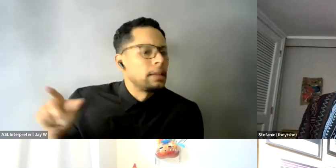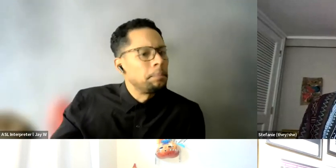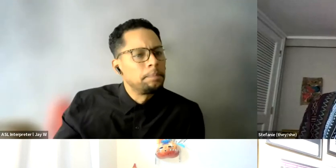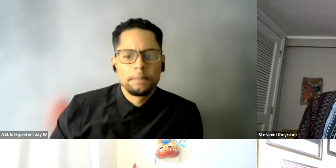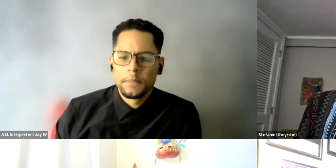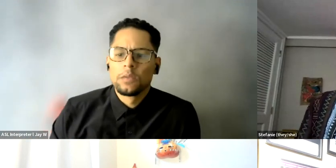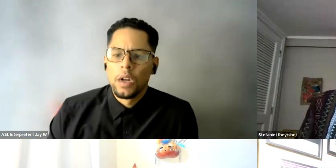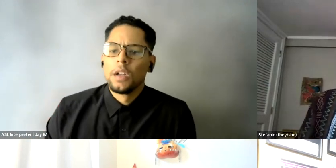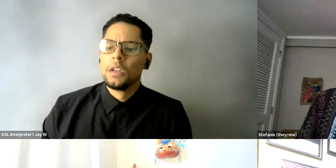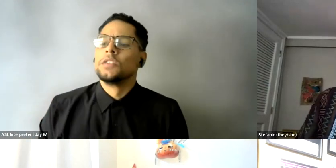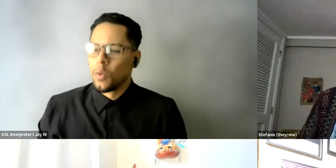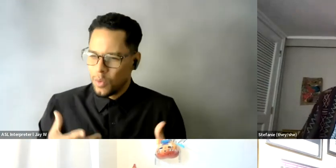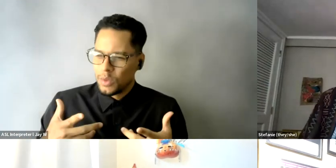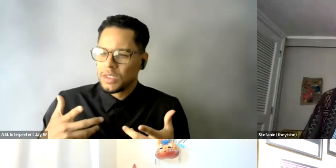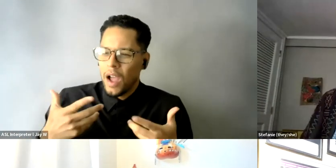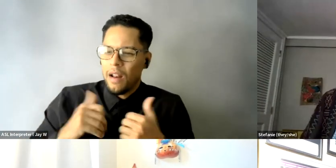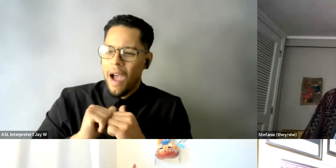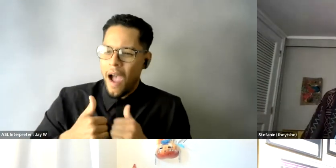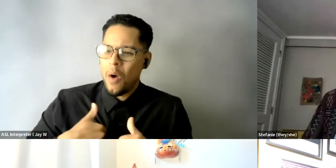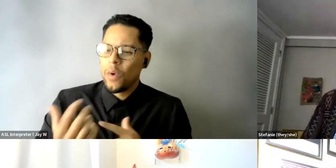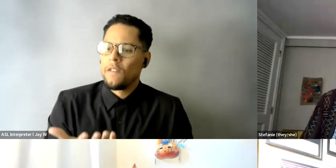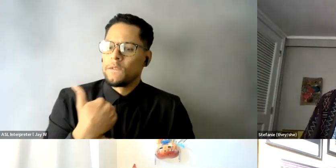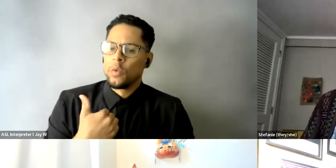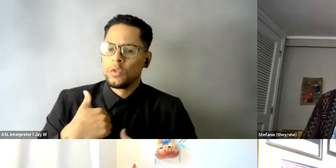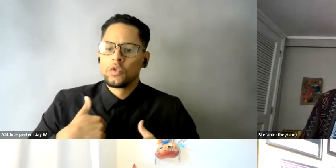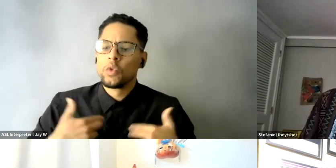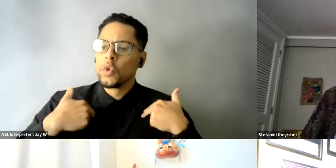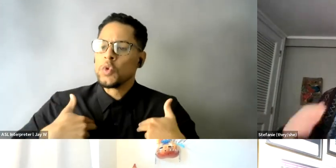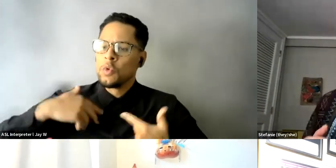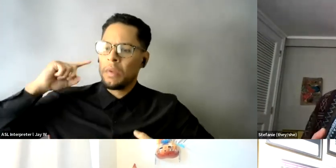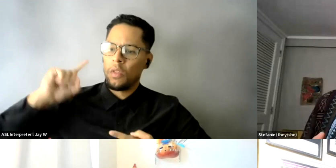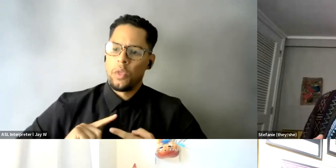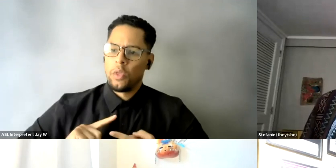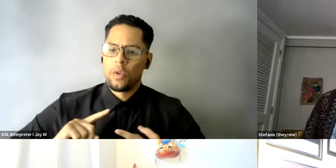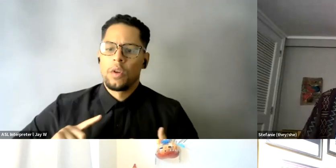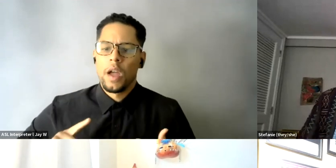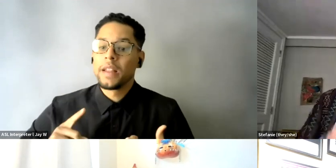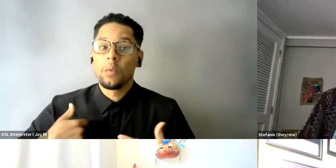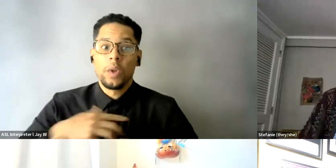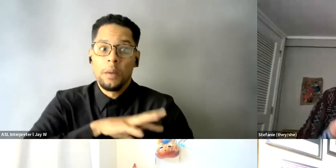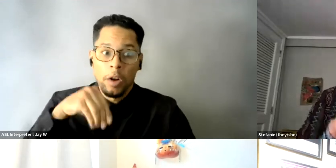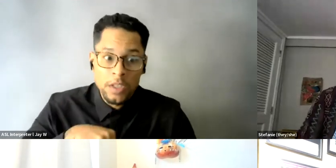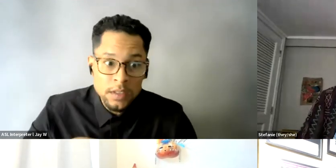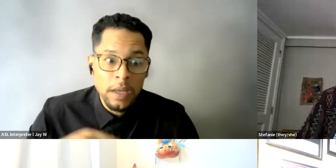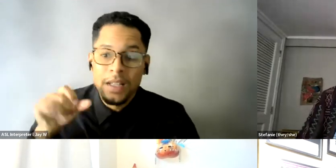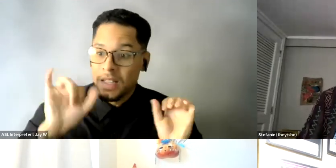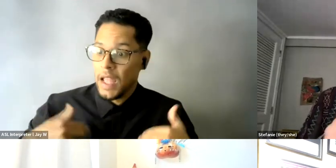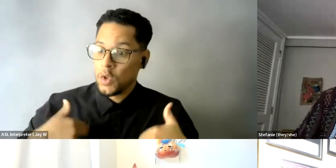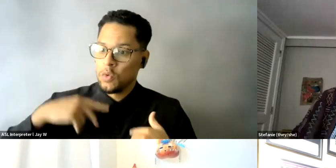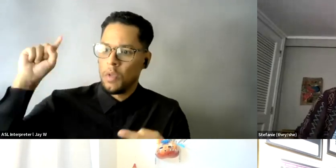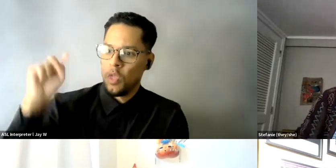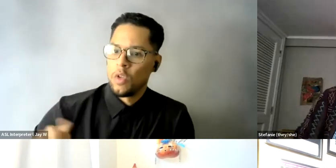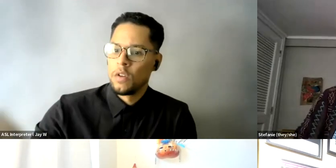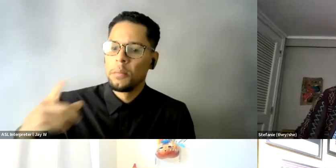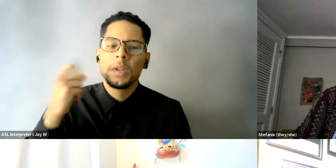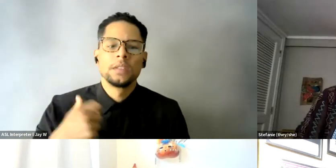dehumanize ourselves, and that we actively participate in the dehumanization of everyone else around us for safety, for survival, for